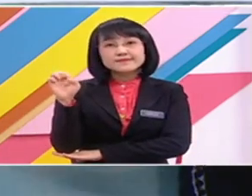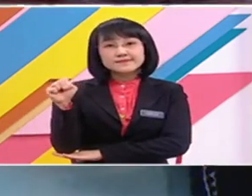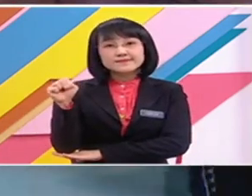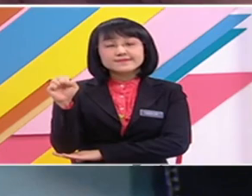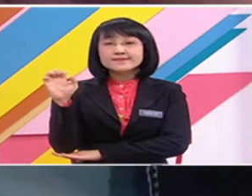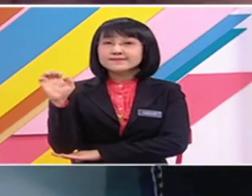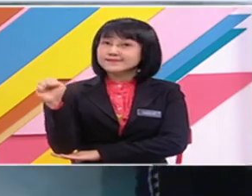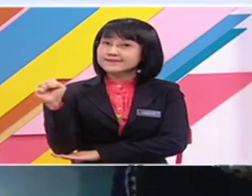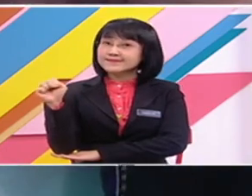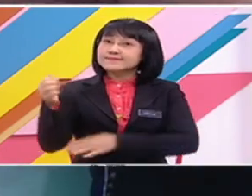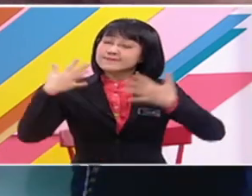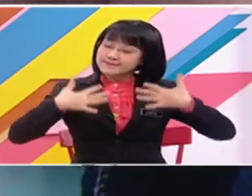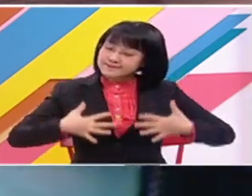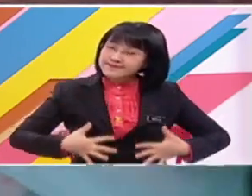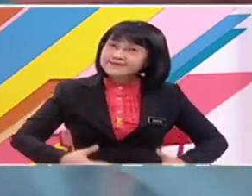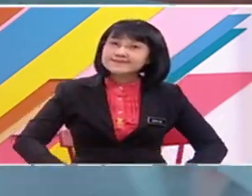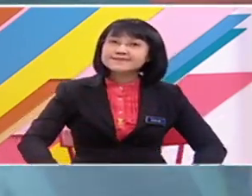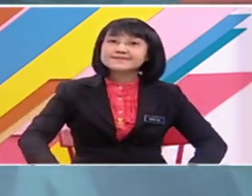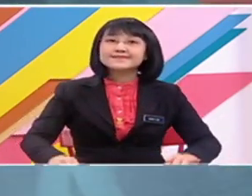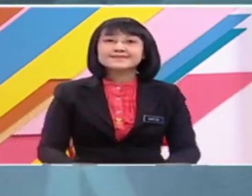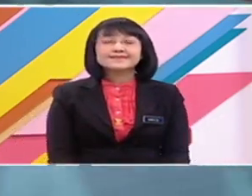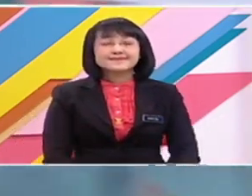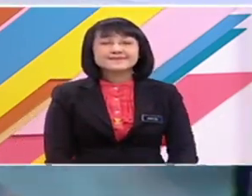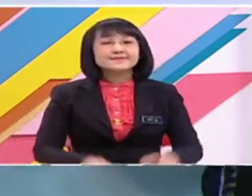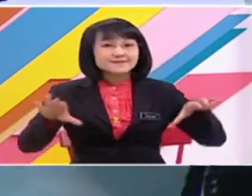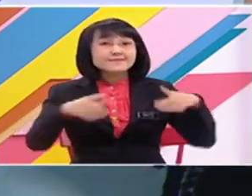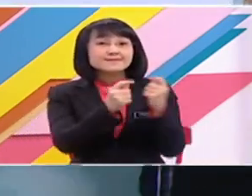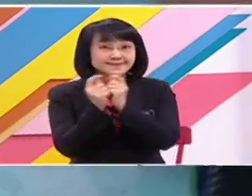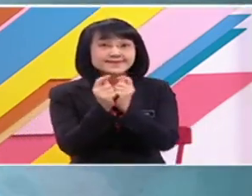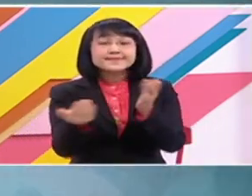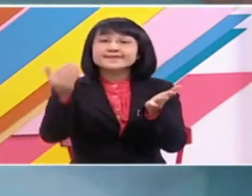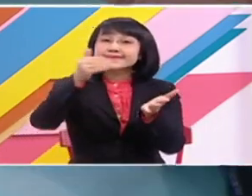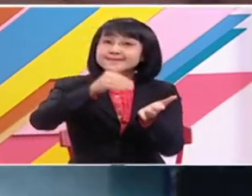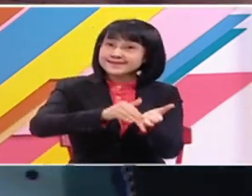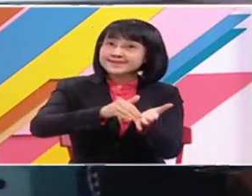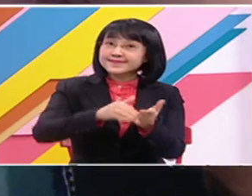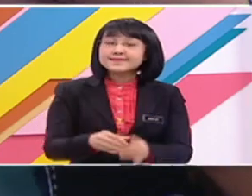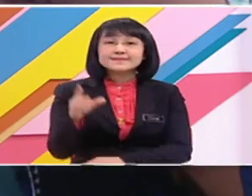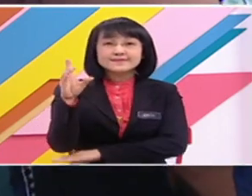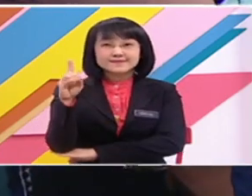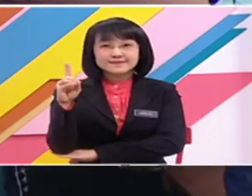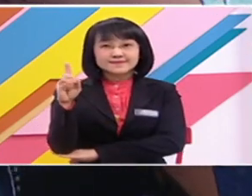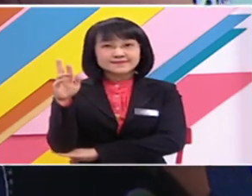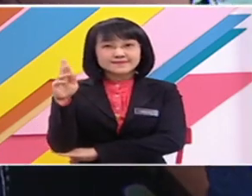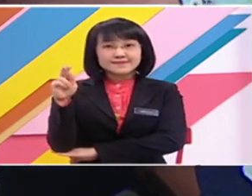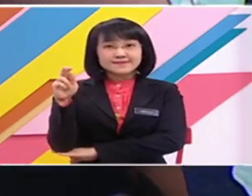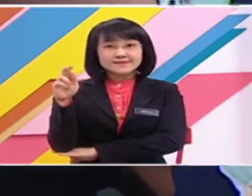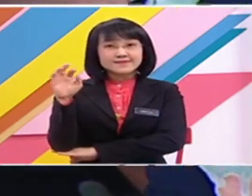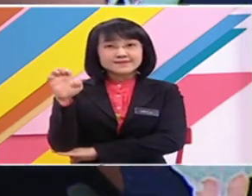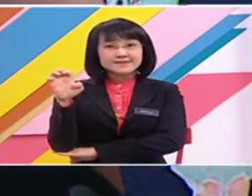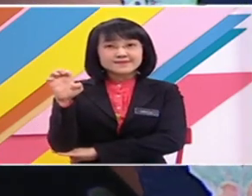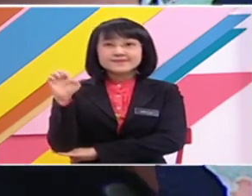S S. Dress. Okay, let's do it together once again. Teacher. All right. D R